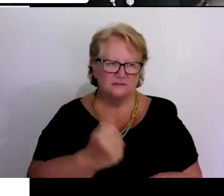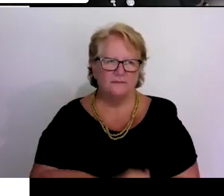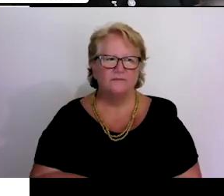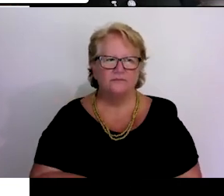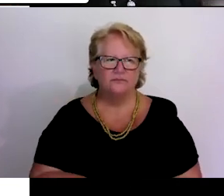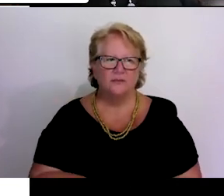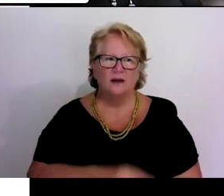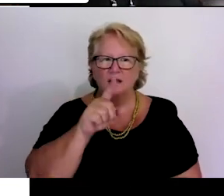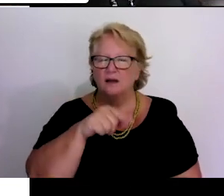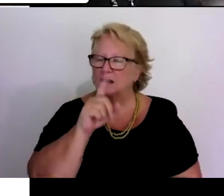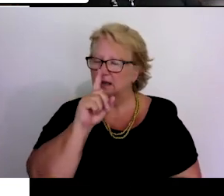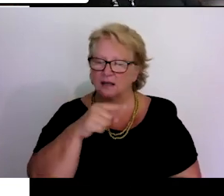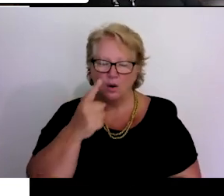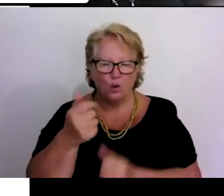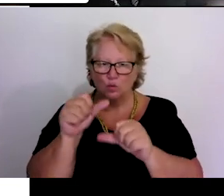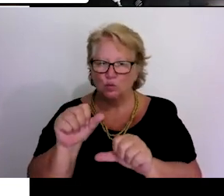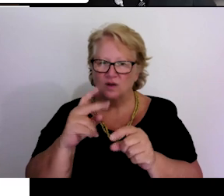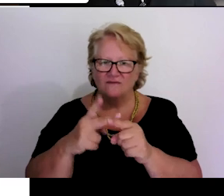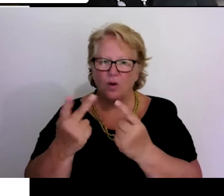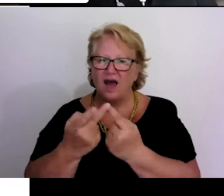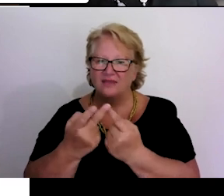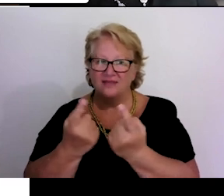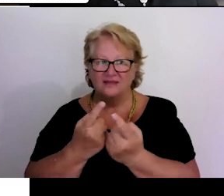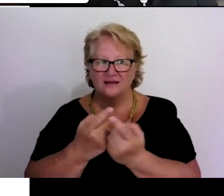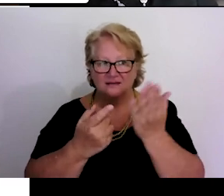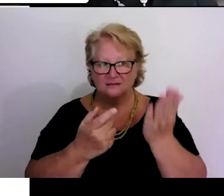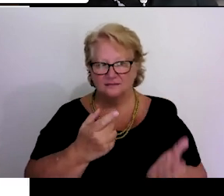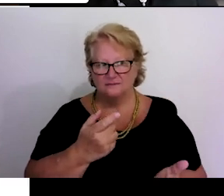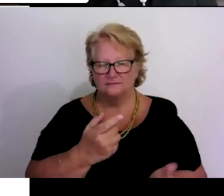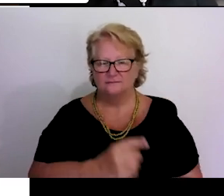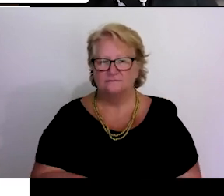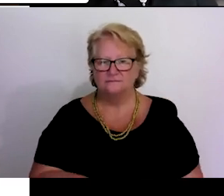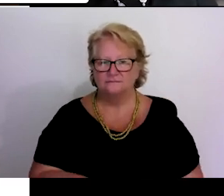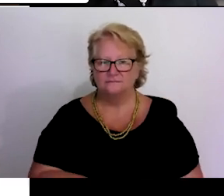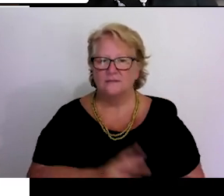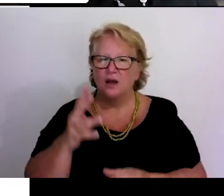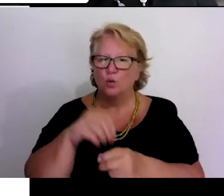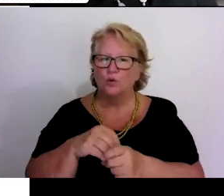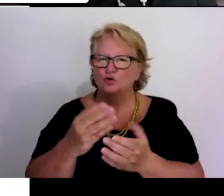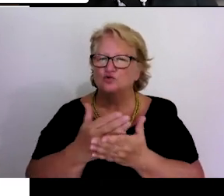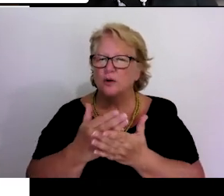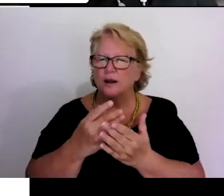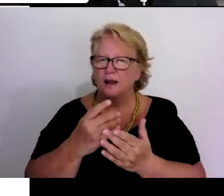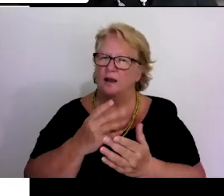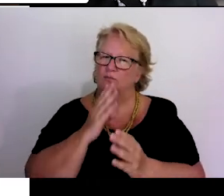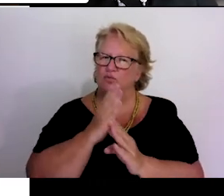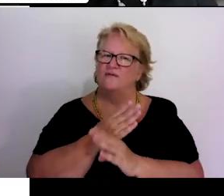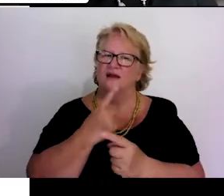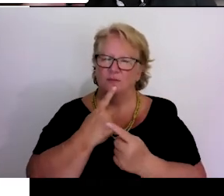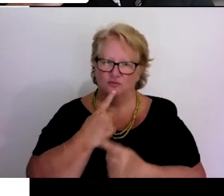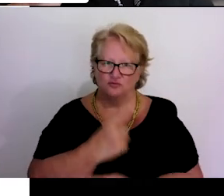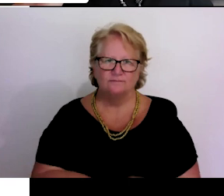The data asset cannot be used for the other things that we mentioned before, including sharing personal information about